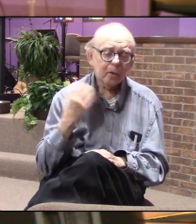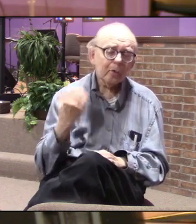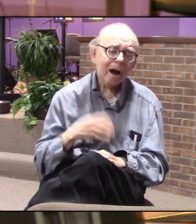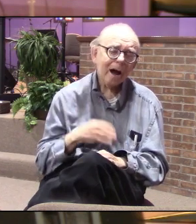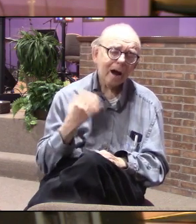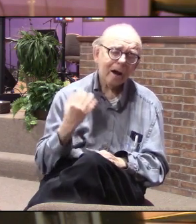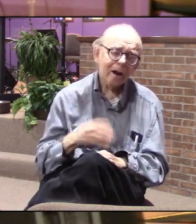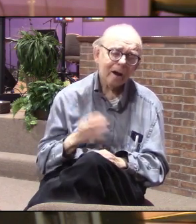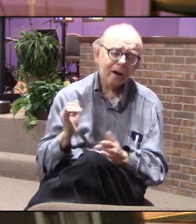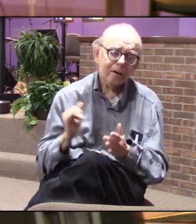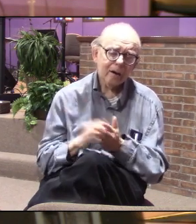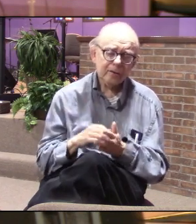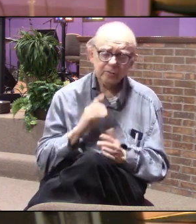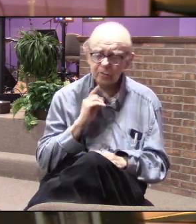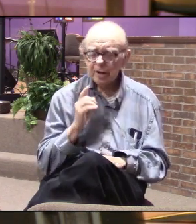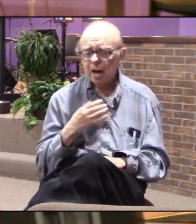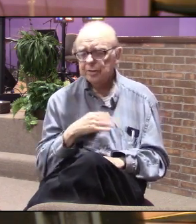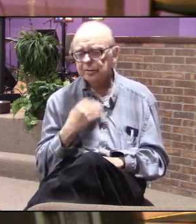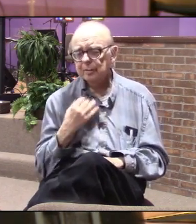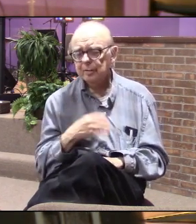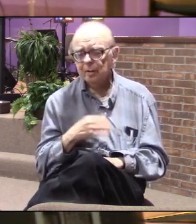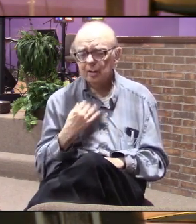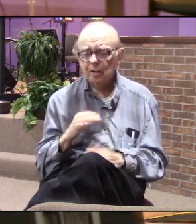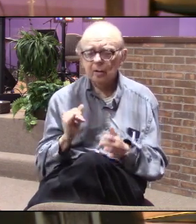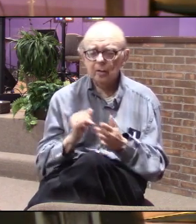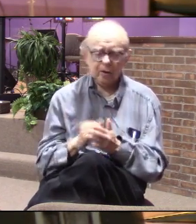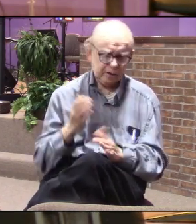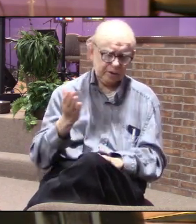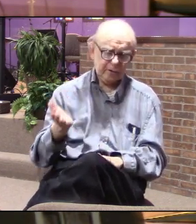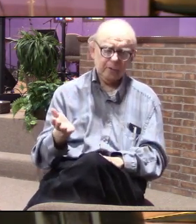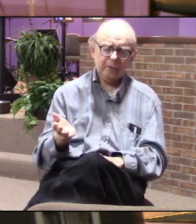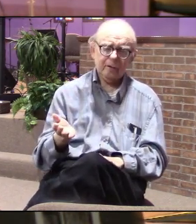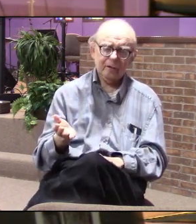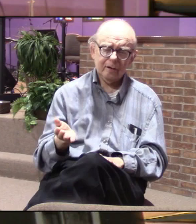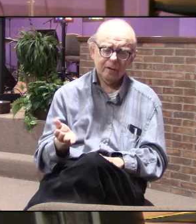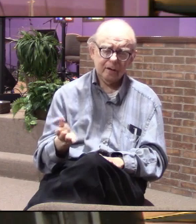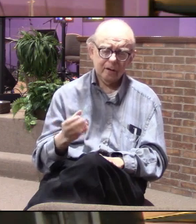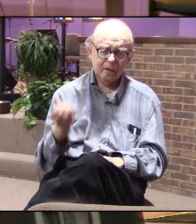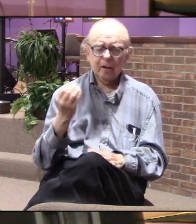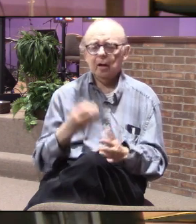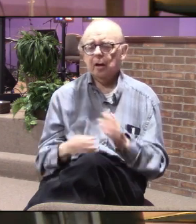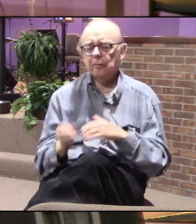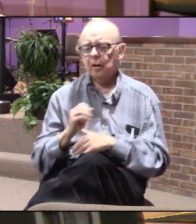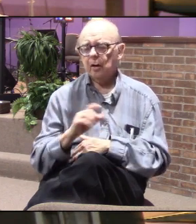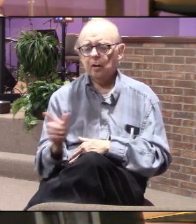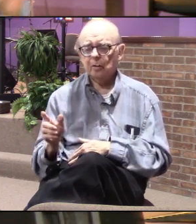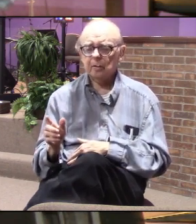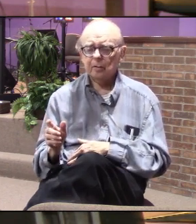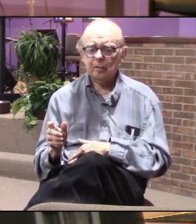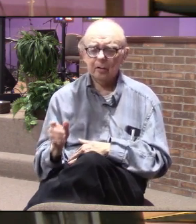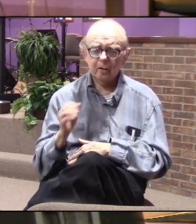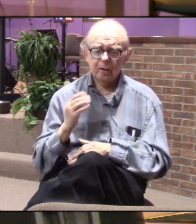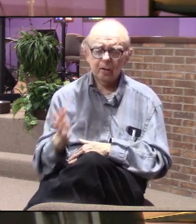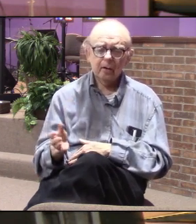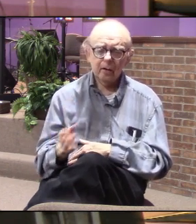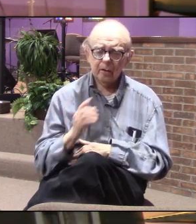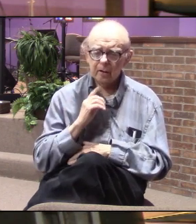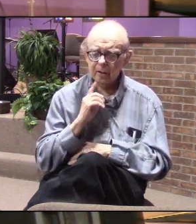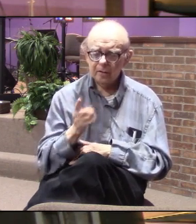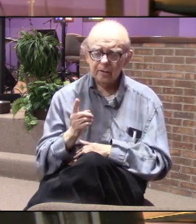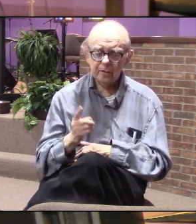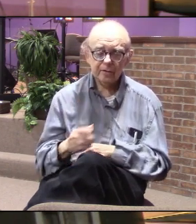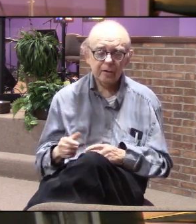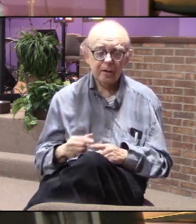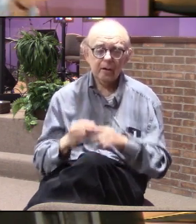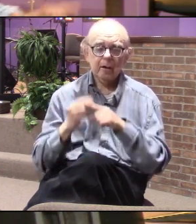Wow. This is awesome. That you, out of all, you are very